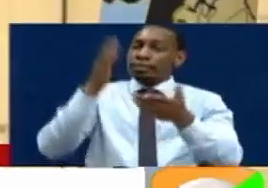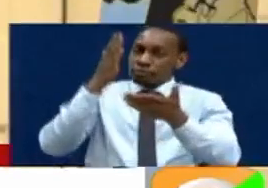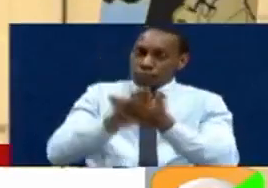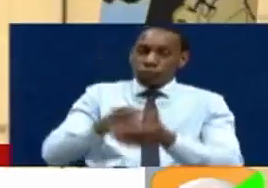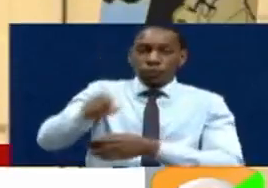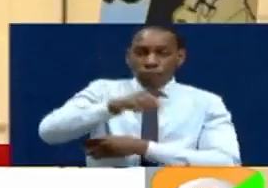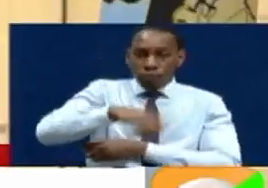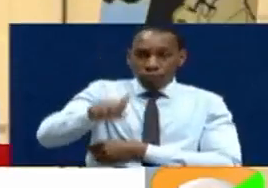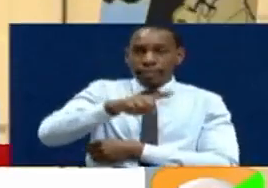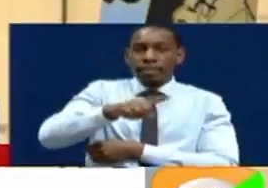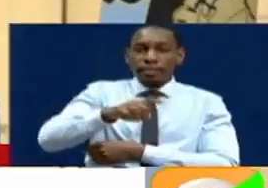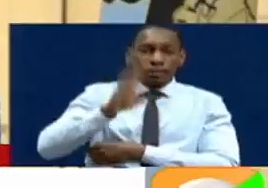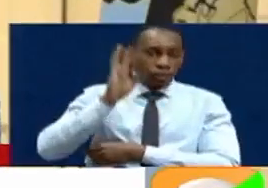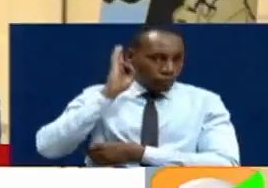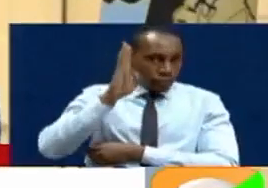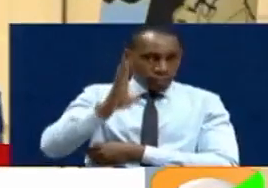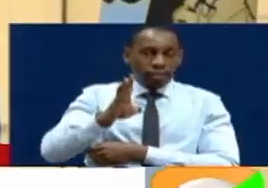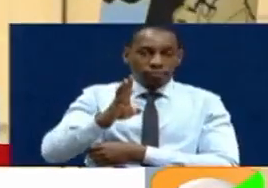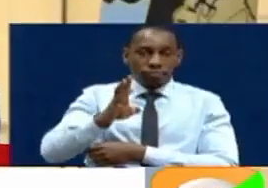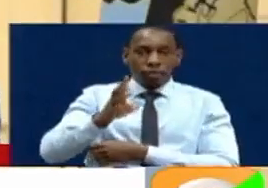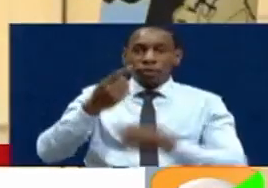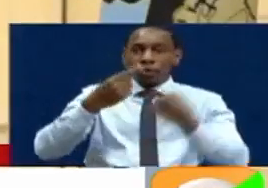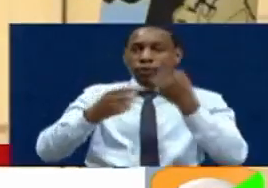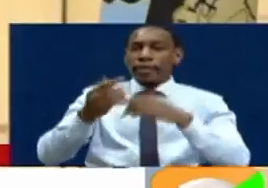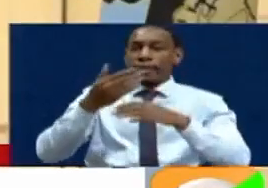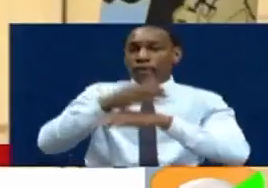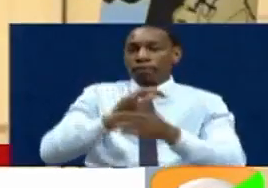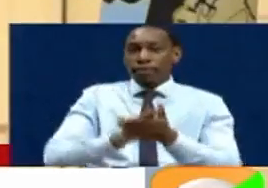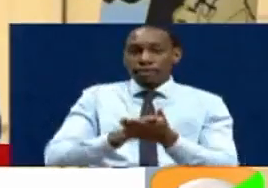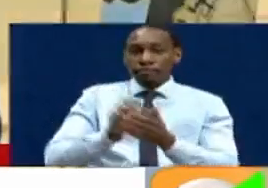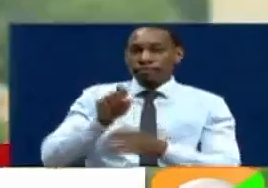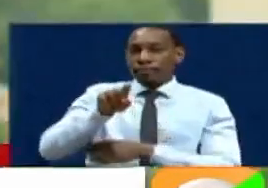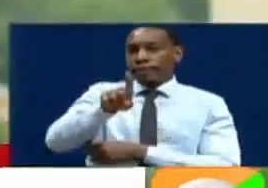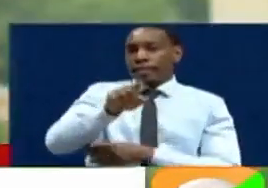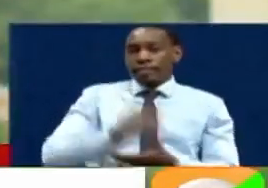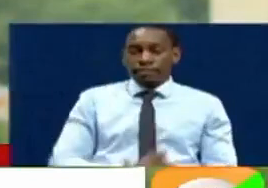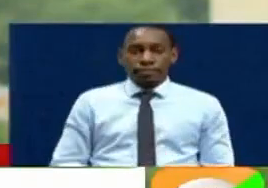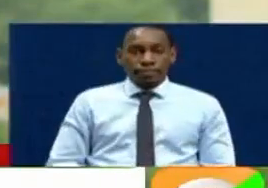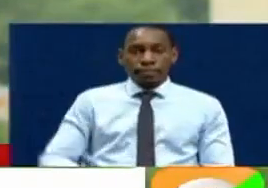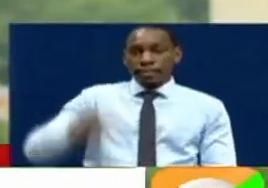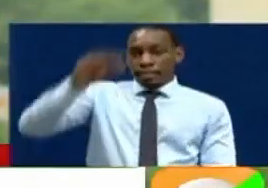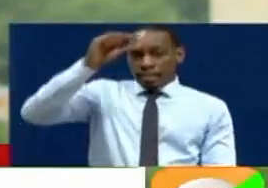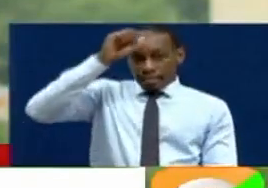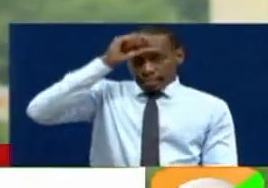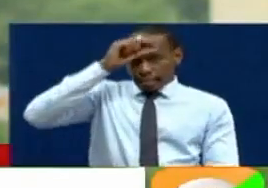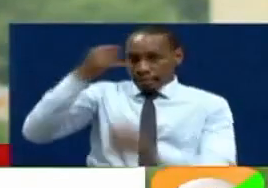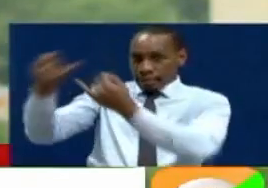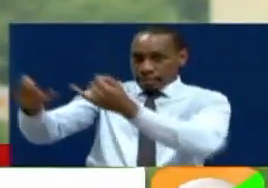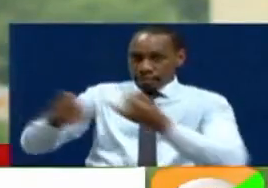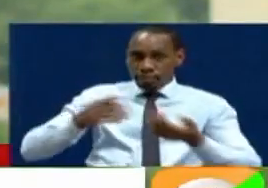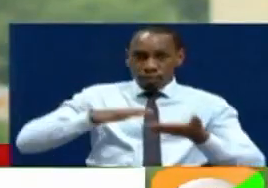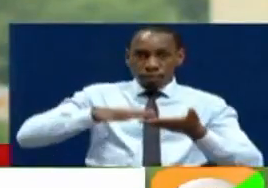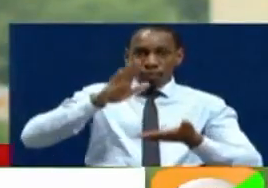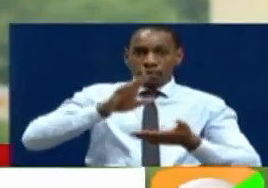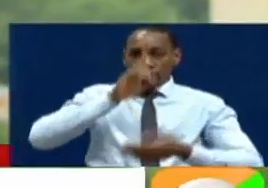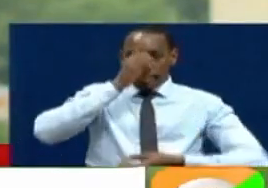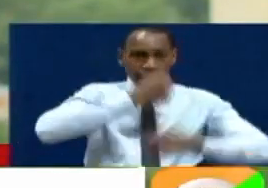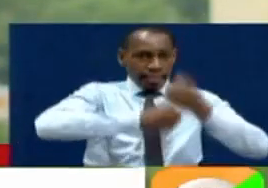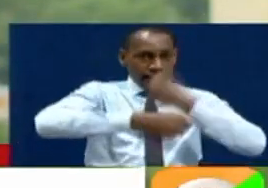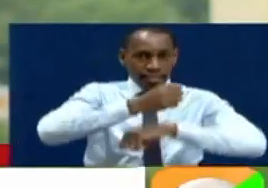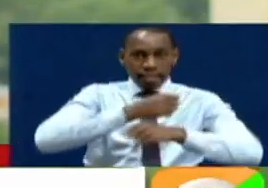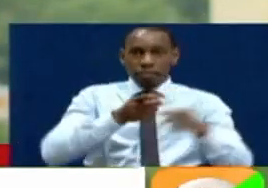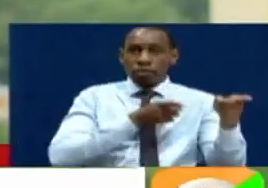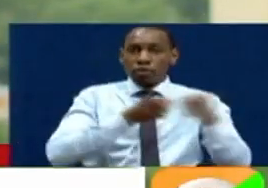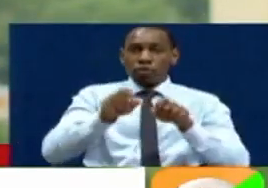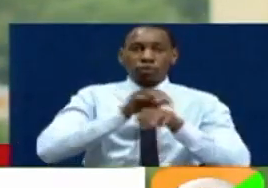will defeat this virus. With the government introducing more stringent measures to